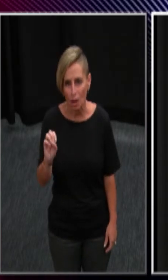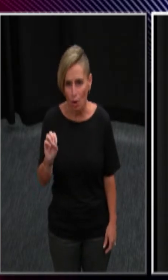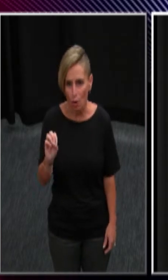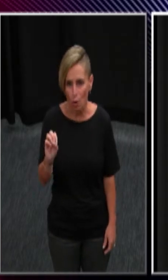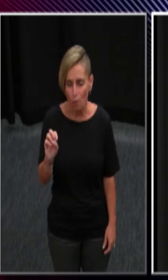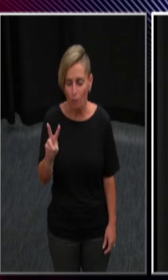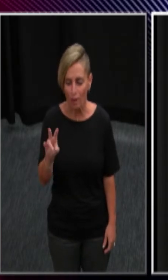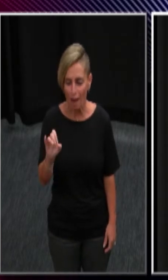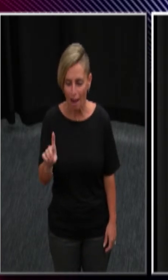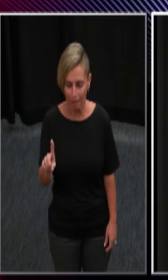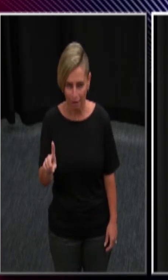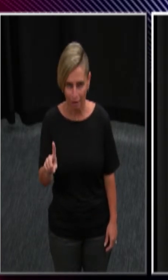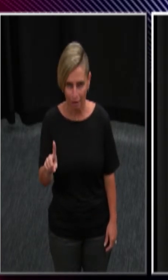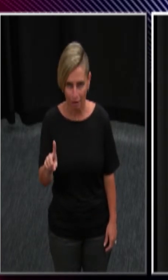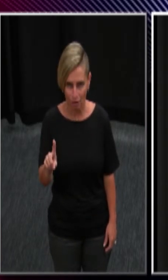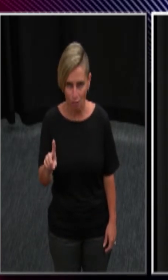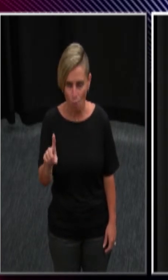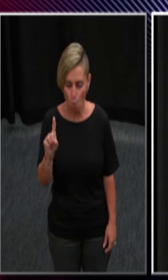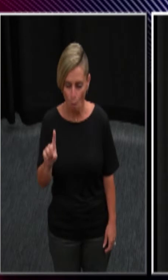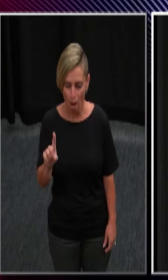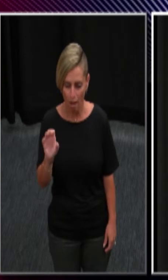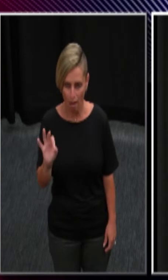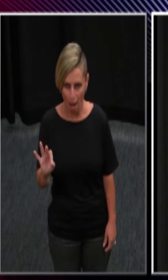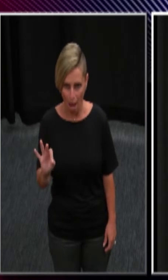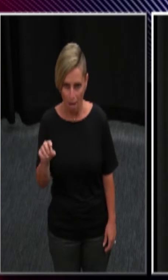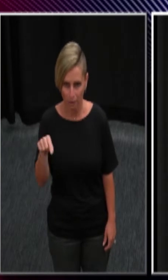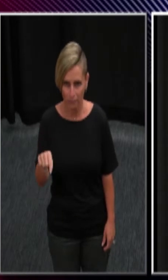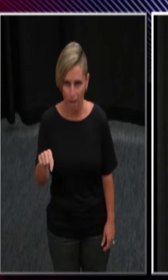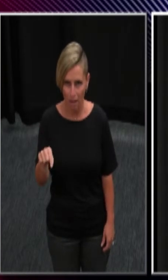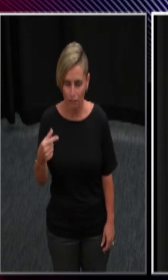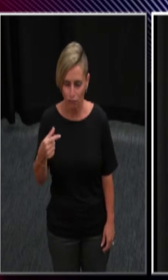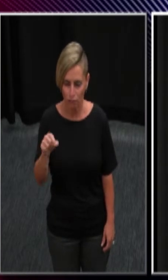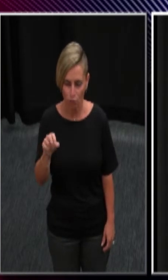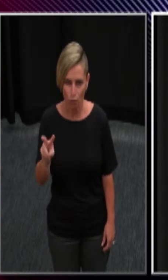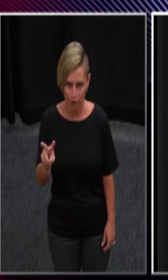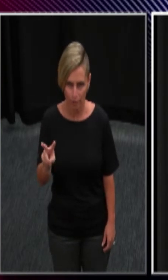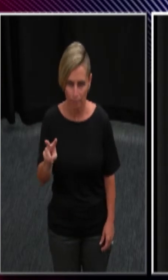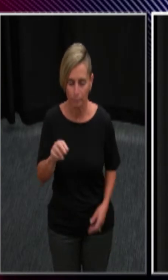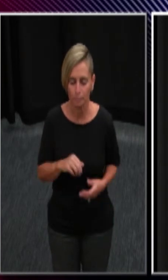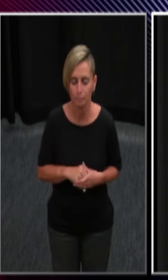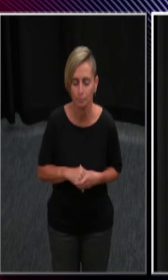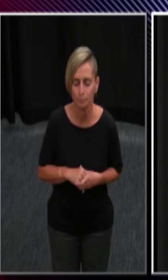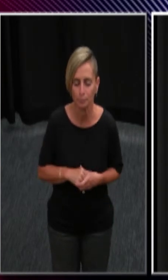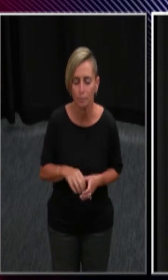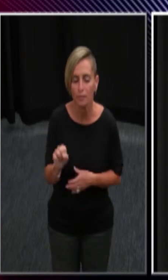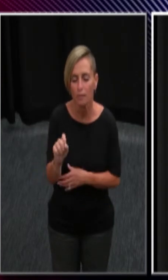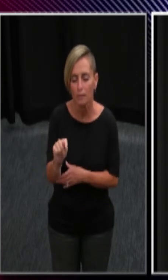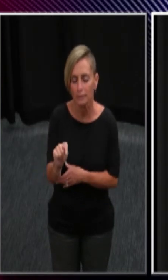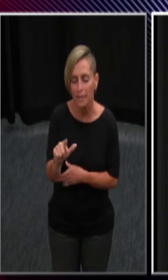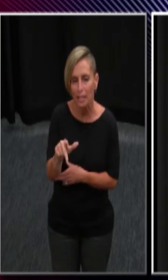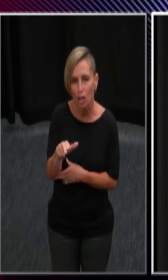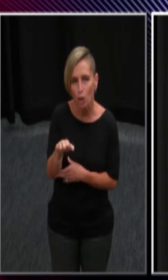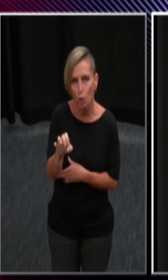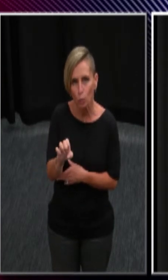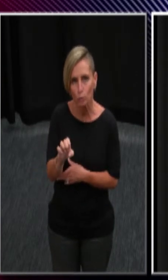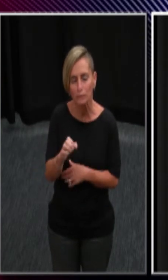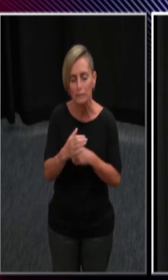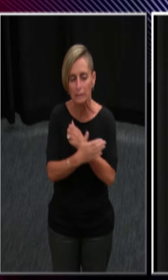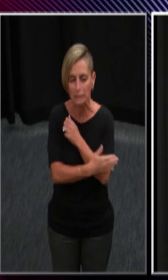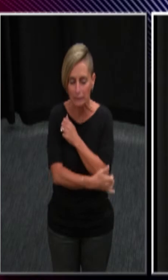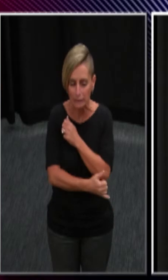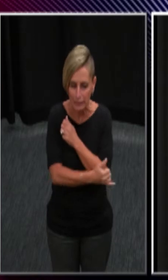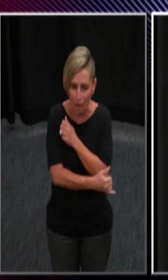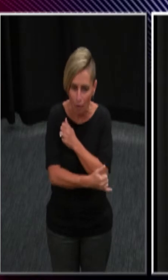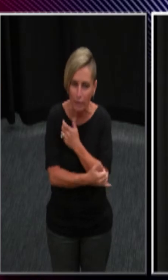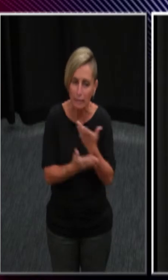FloridaHealthCovid19.gov. St. Lucie County officials encourage all